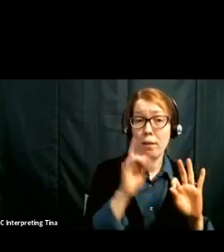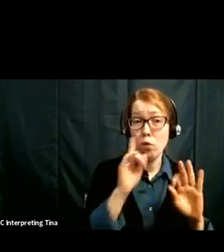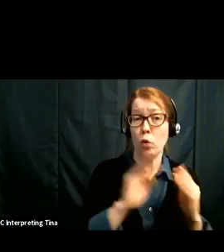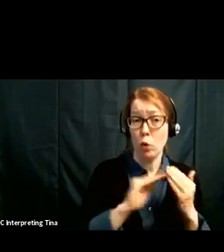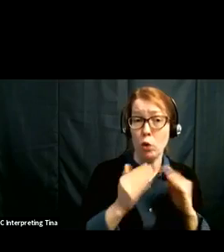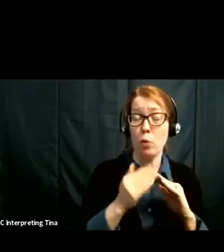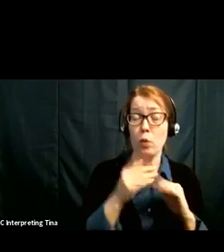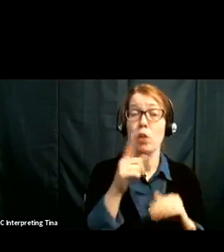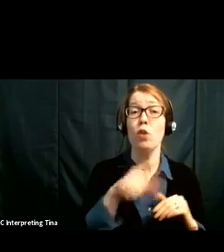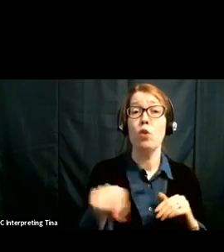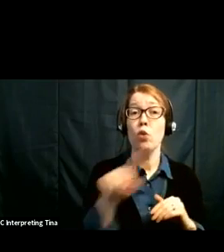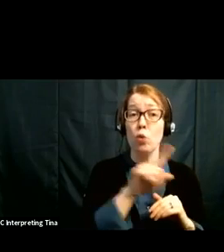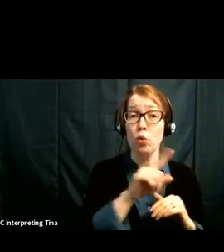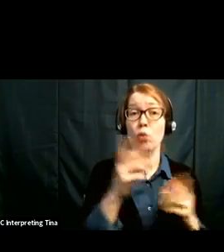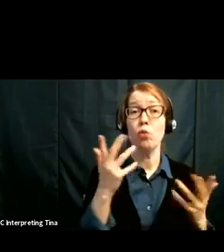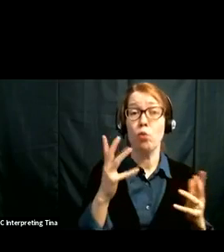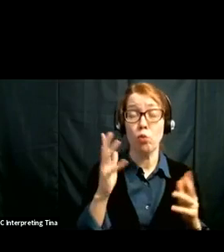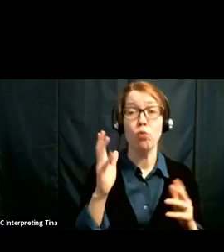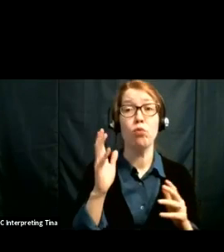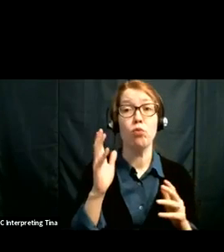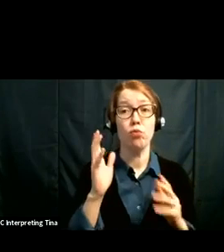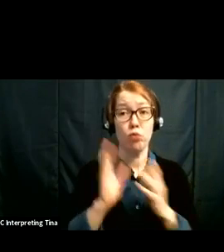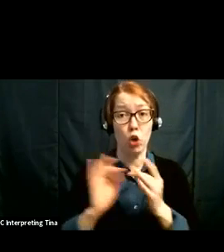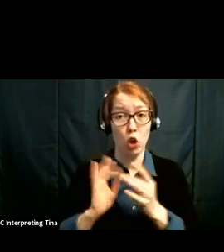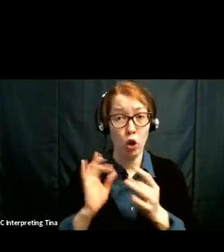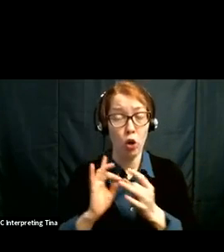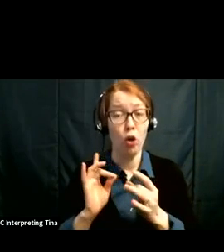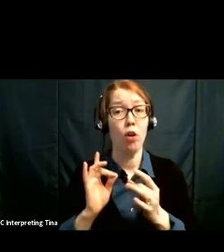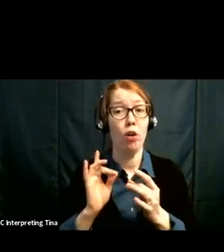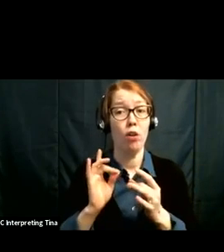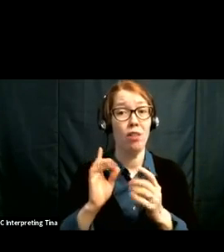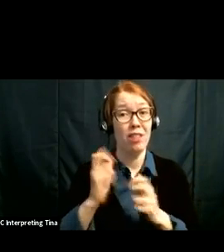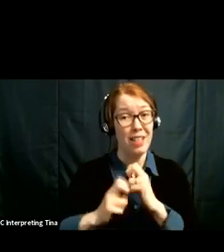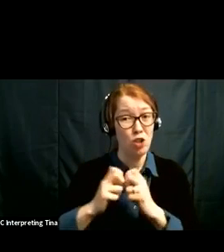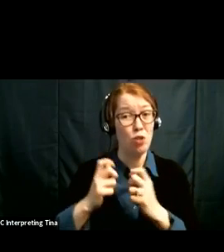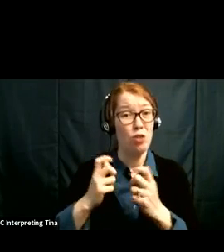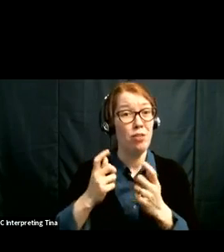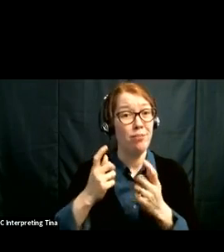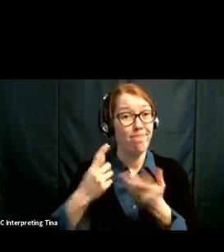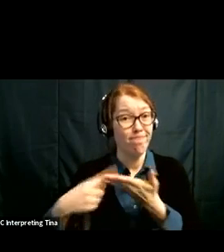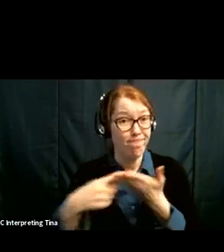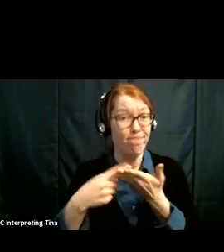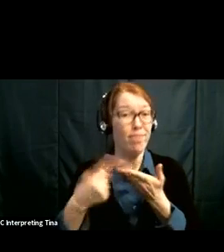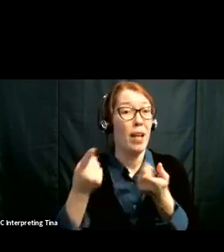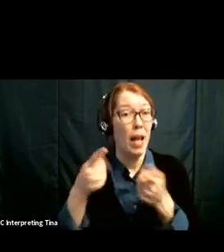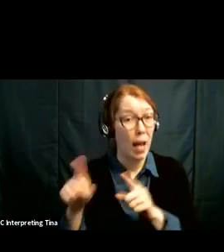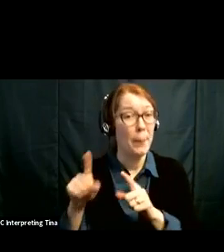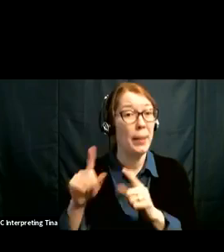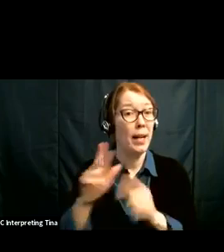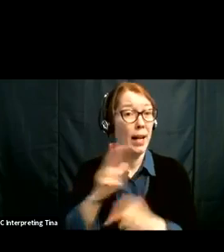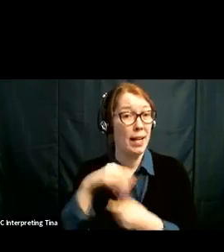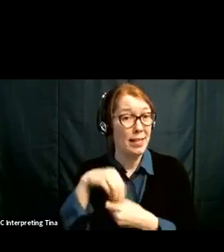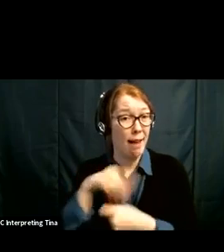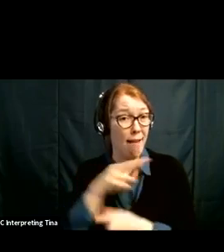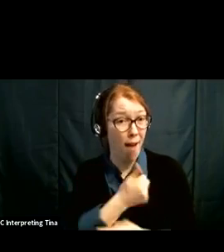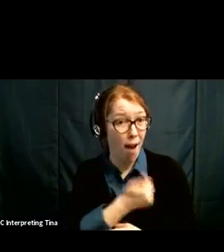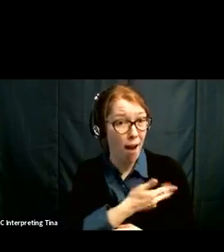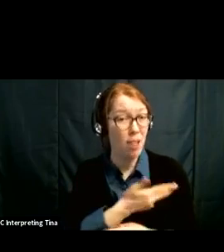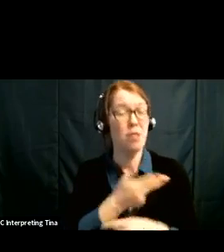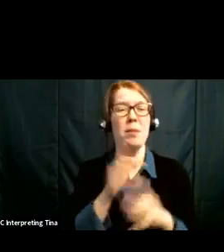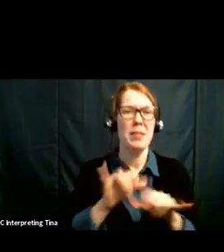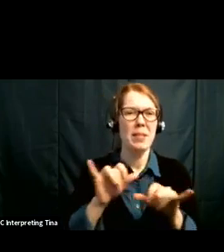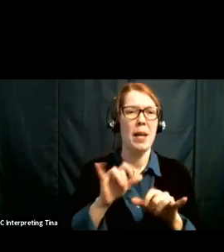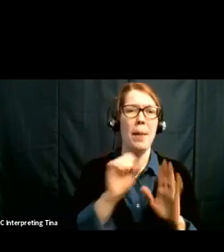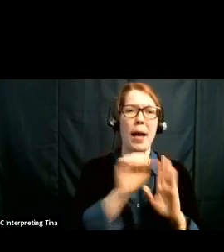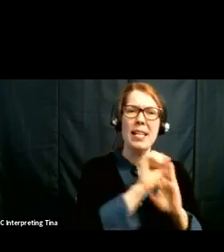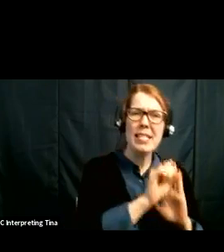You heard the issues inside the hospitals. You've heard of the same things we've been talking about